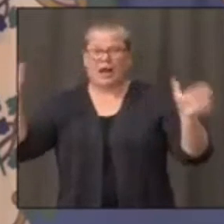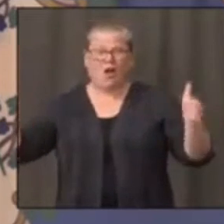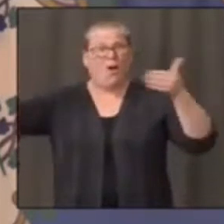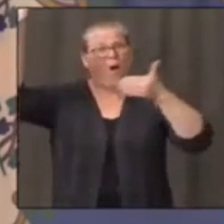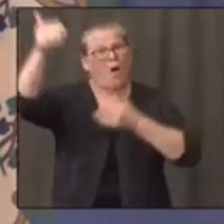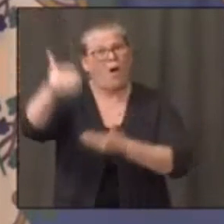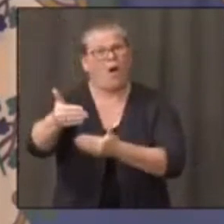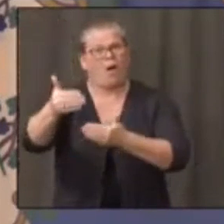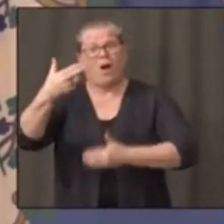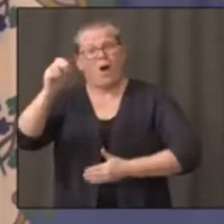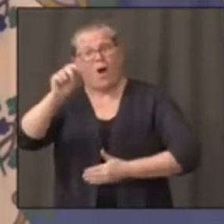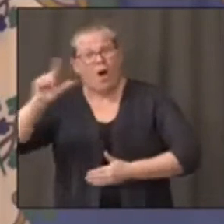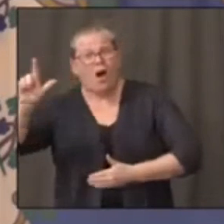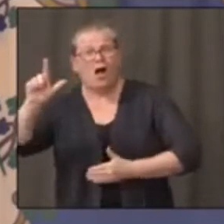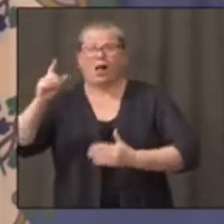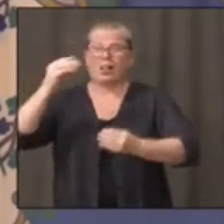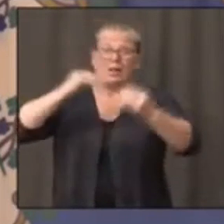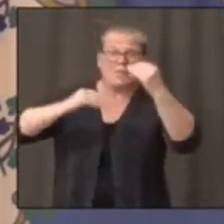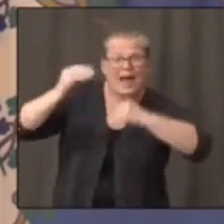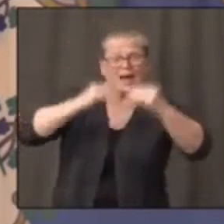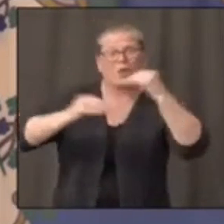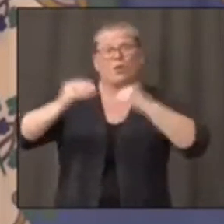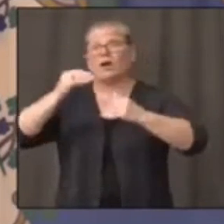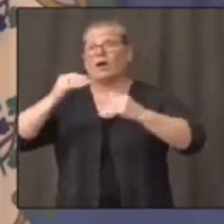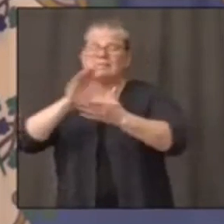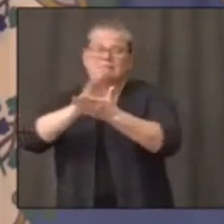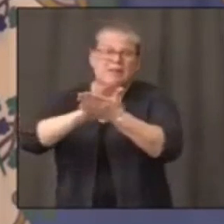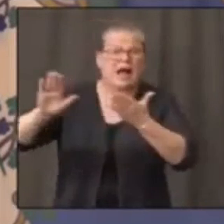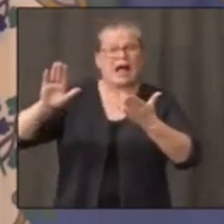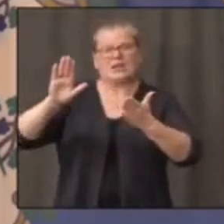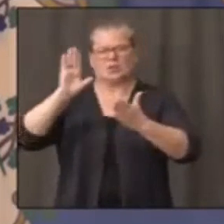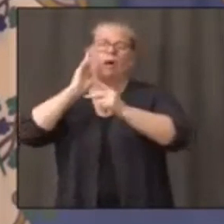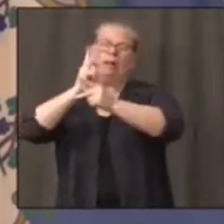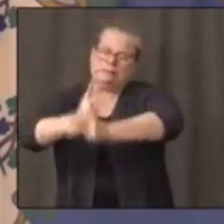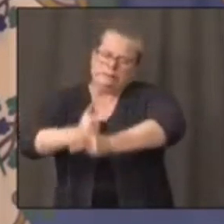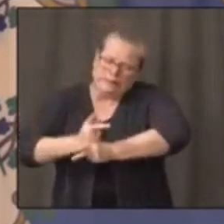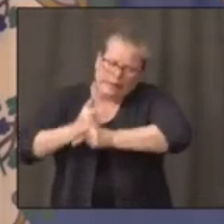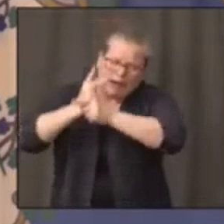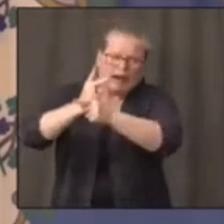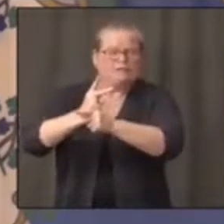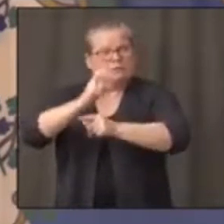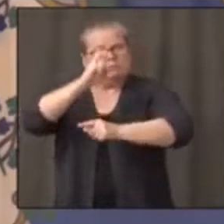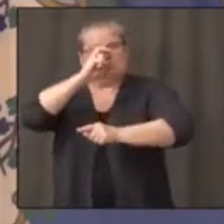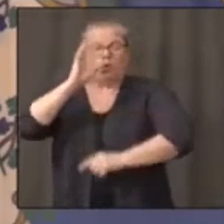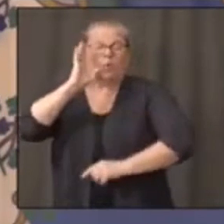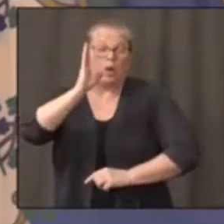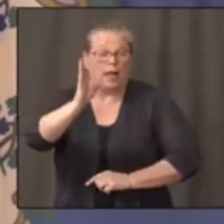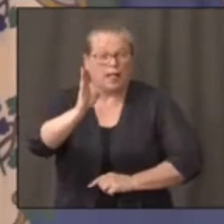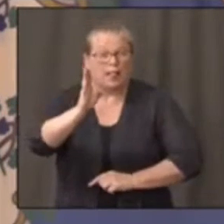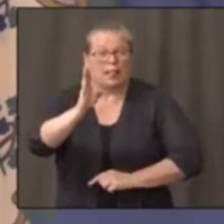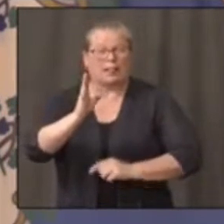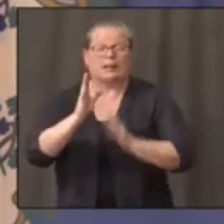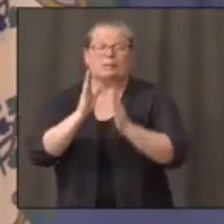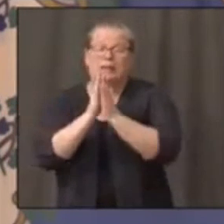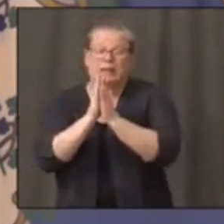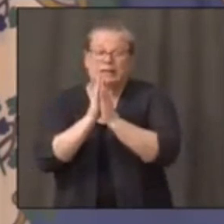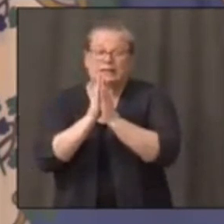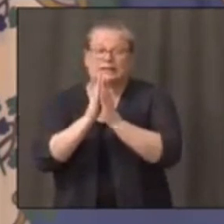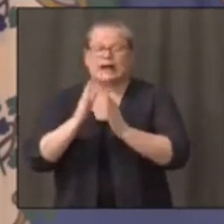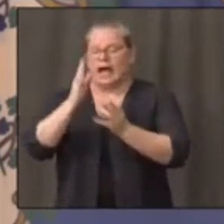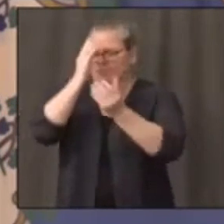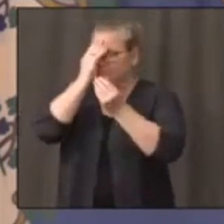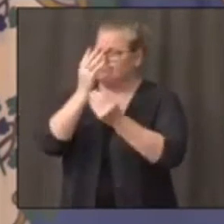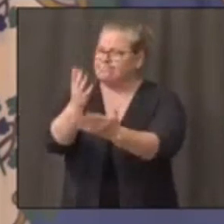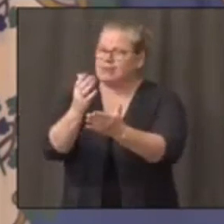event. Maybe do some things. We'll be extraordinarily careful. And I just told them that we're leading every day with